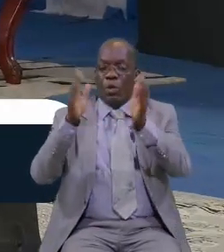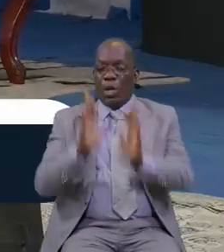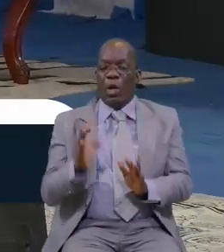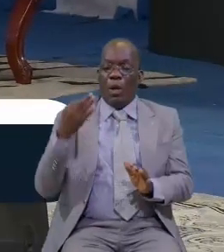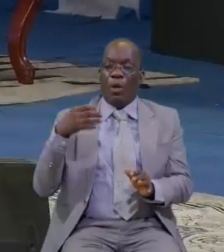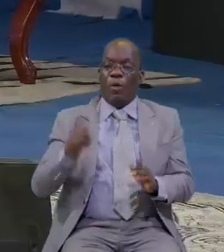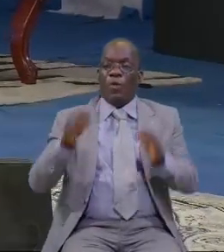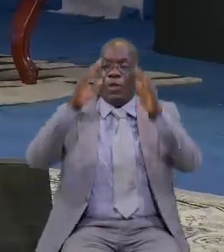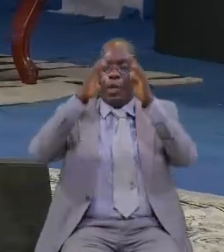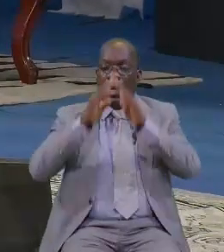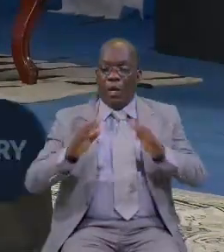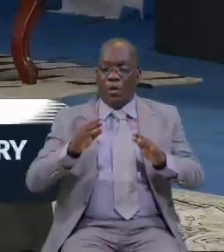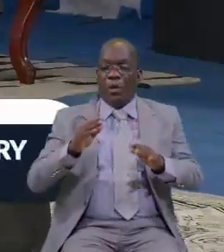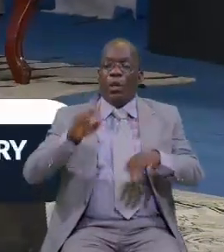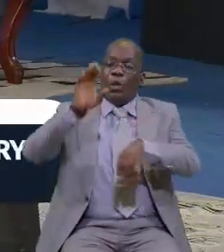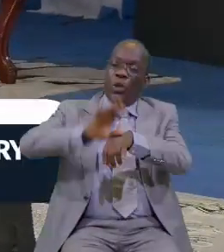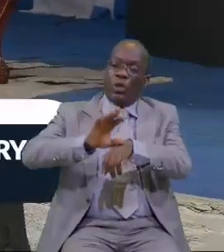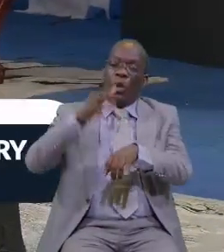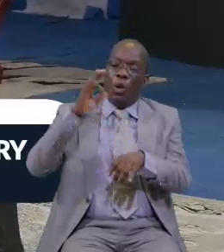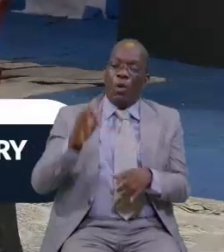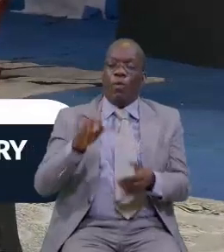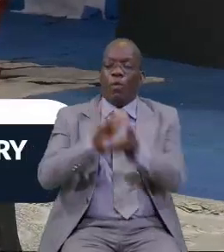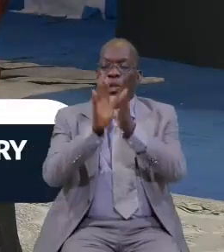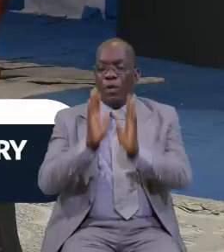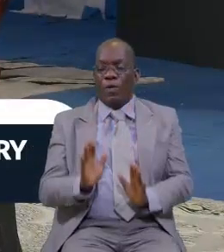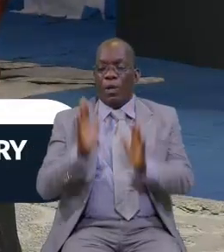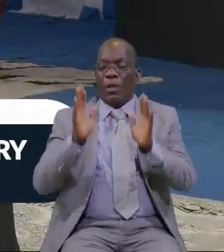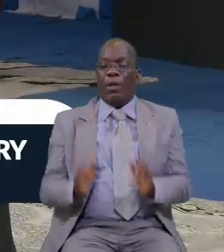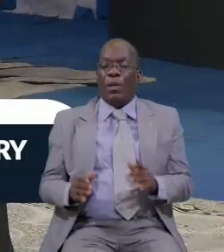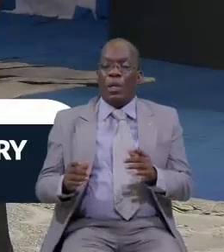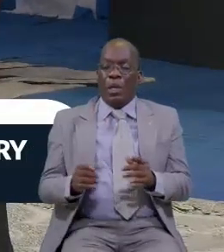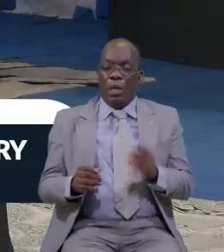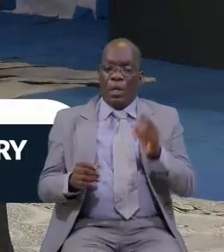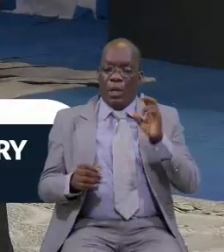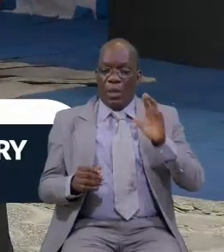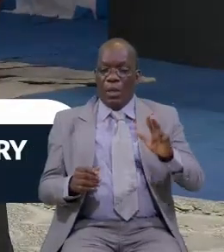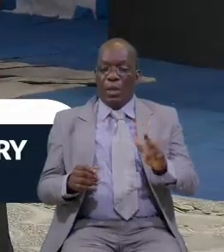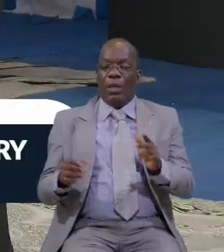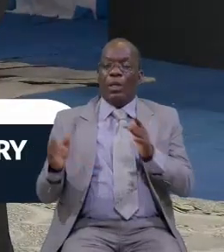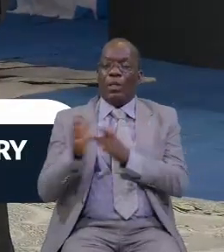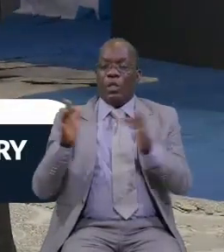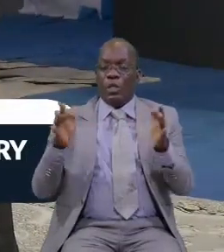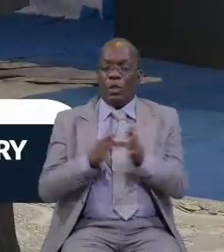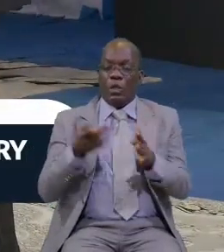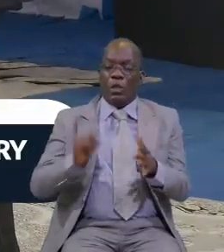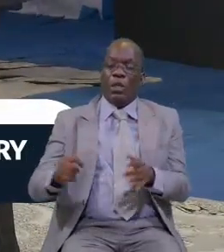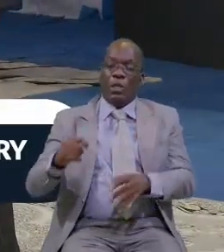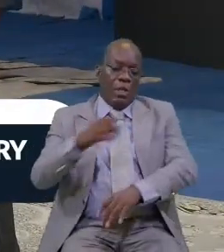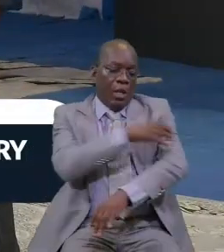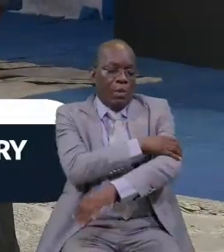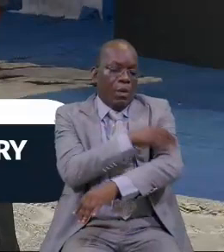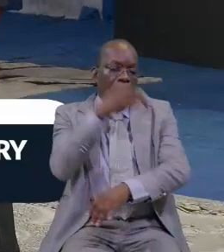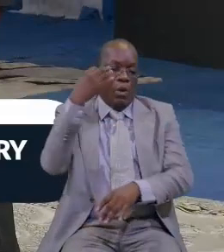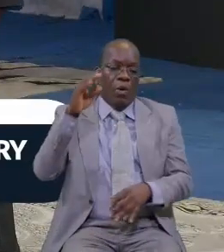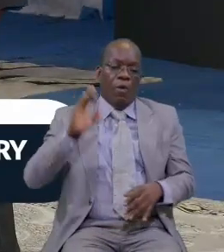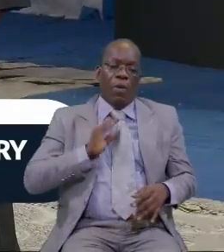of saints. Number three, Jesus, the captain of our salvation